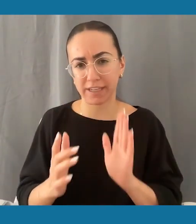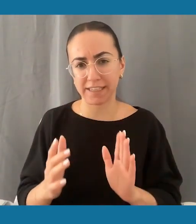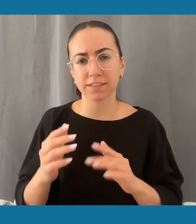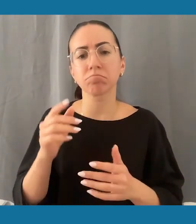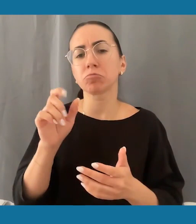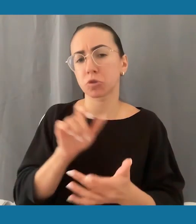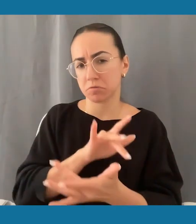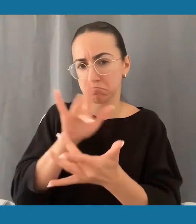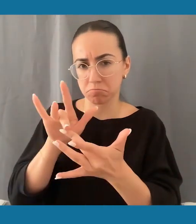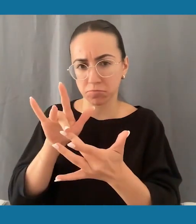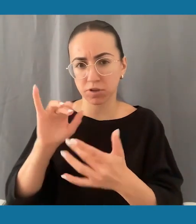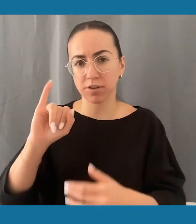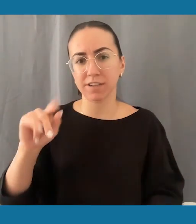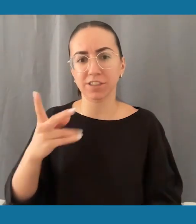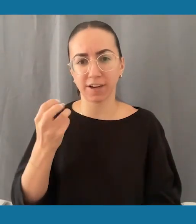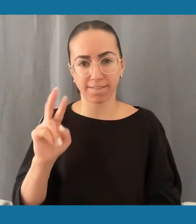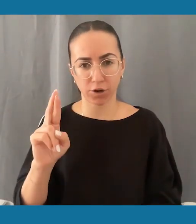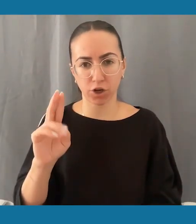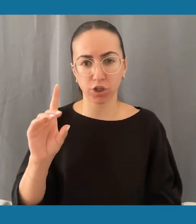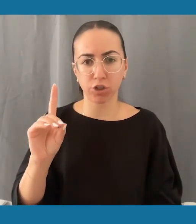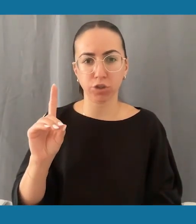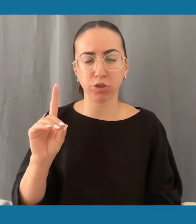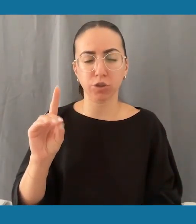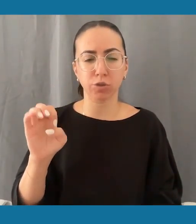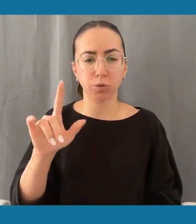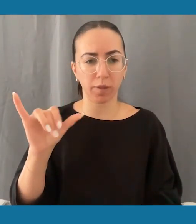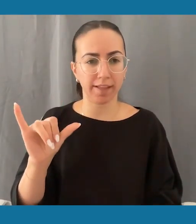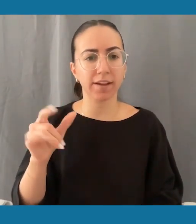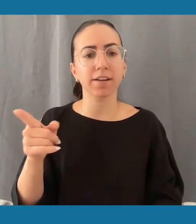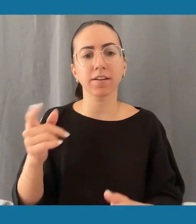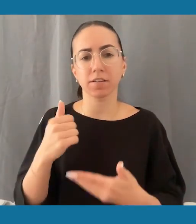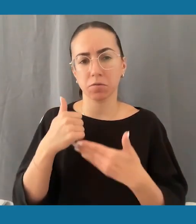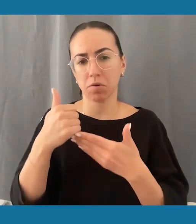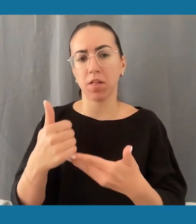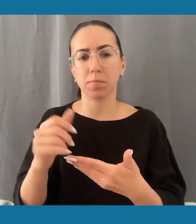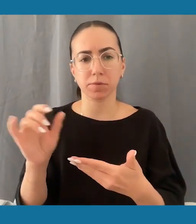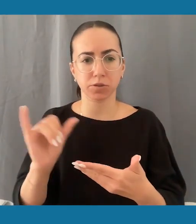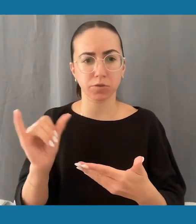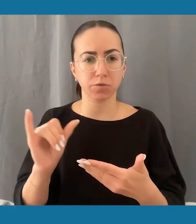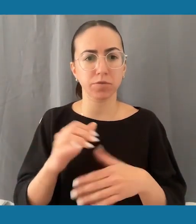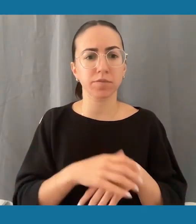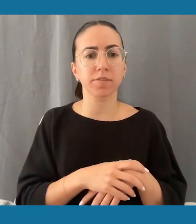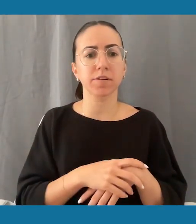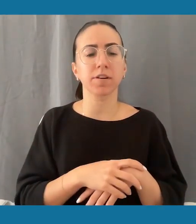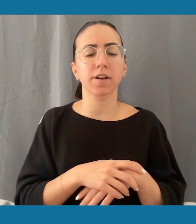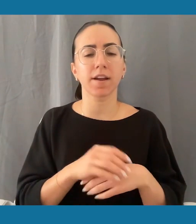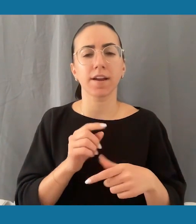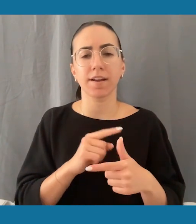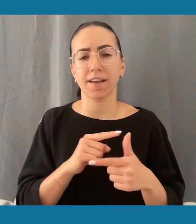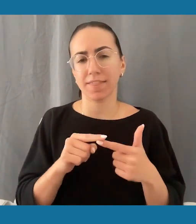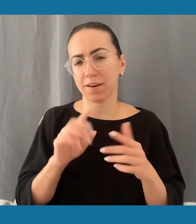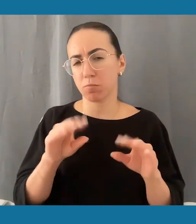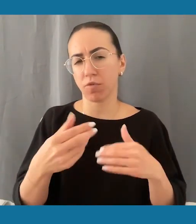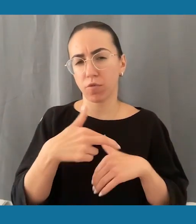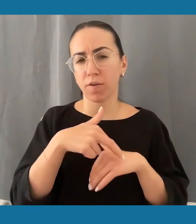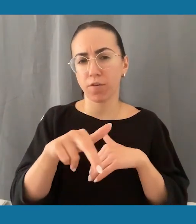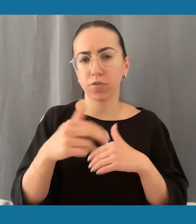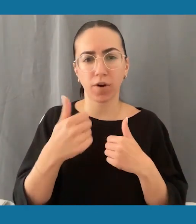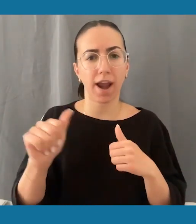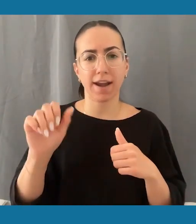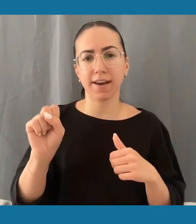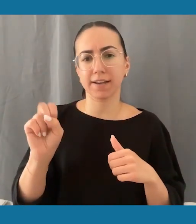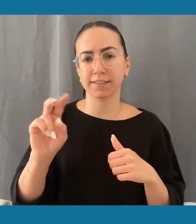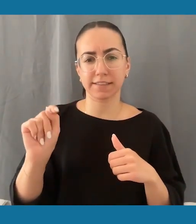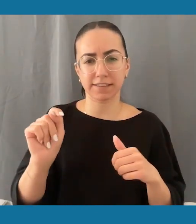with Jennifer Dooley at the Academy of Florida Elder Law Attorneys and similarly get a referral to a special needs planning